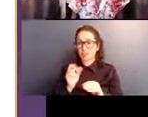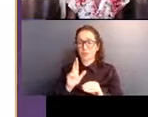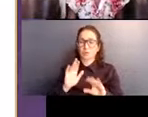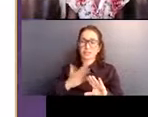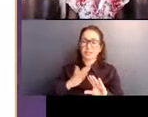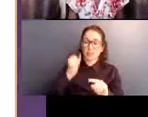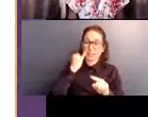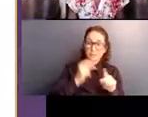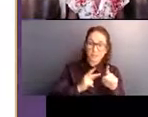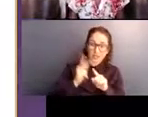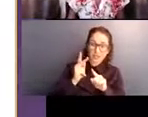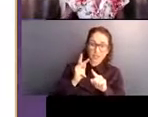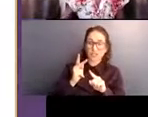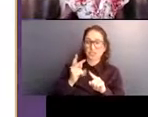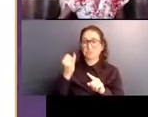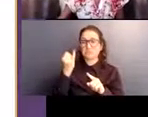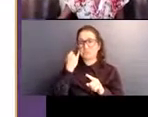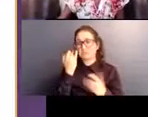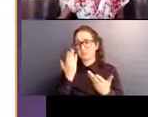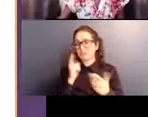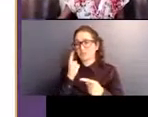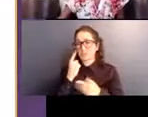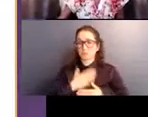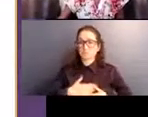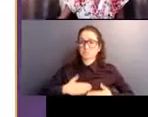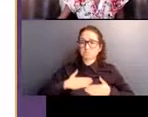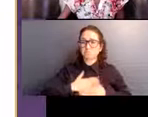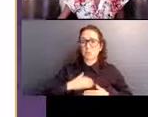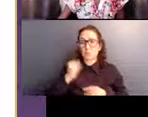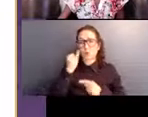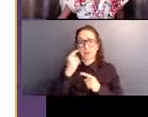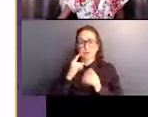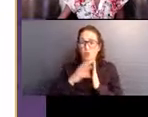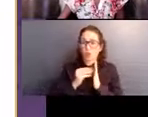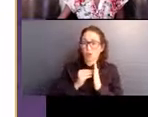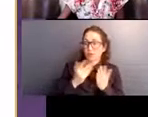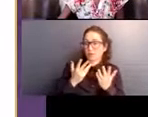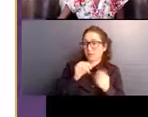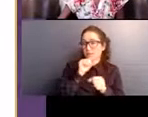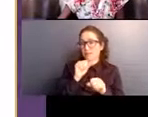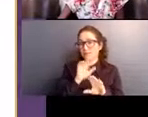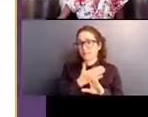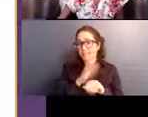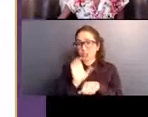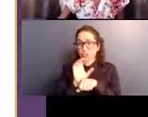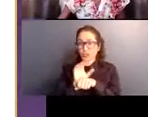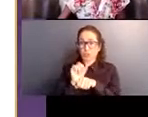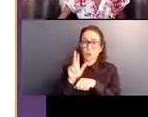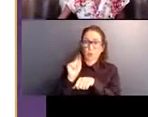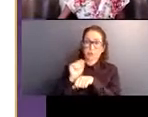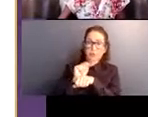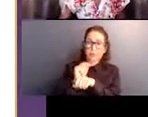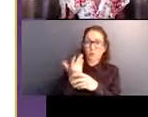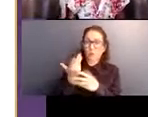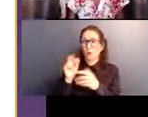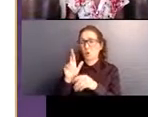it's professionally, amateurly, or you're just learning, you love to sing in the church or temple, mosque, synagogue, or